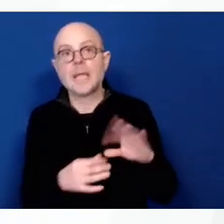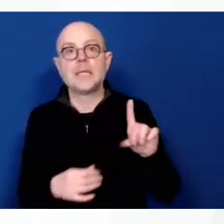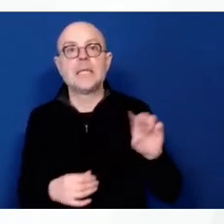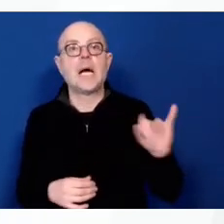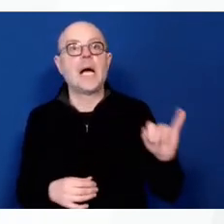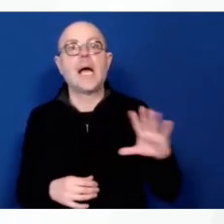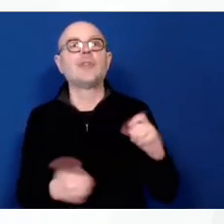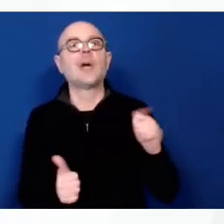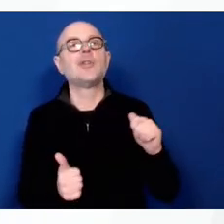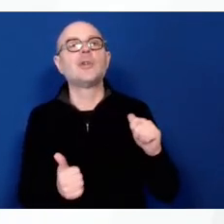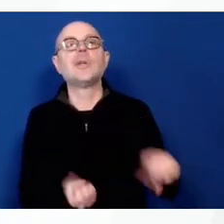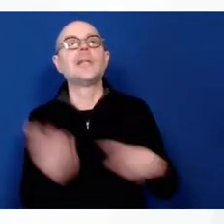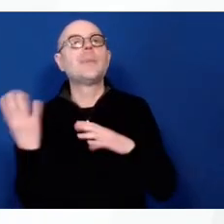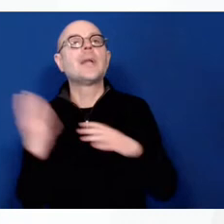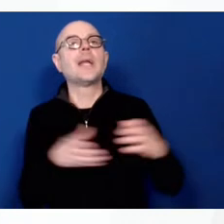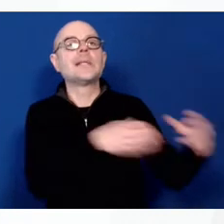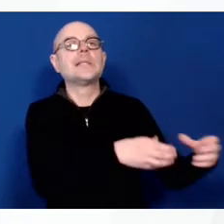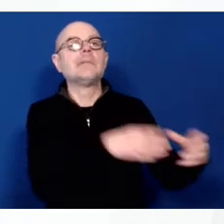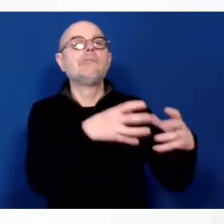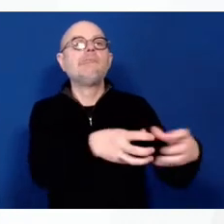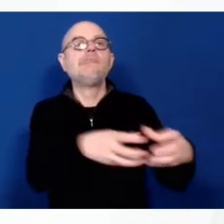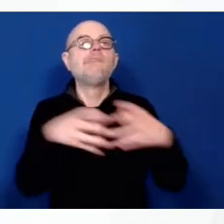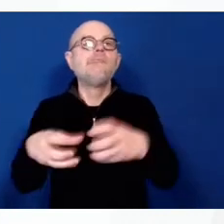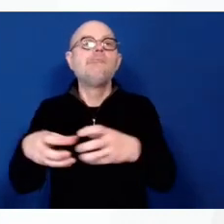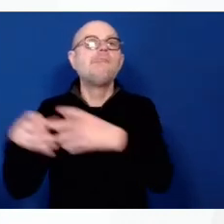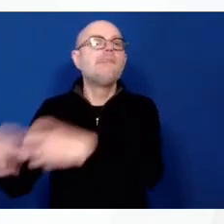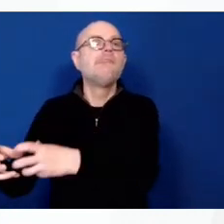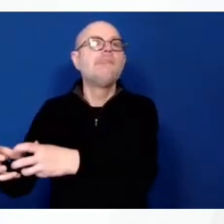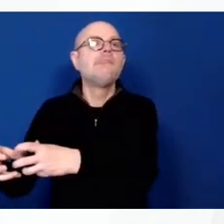Are there any recommendations to DEI committees?